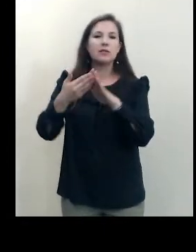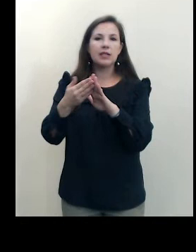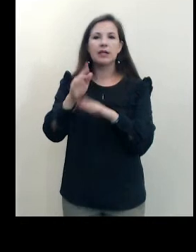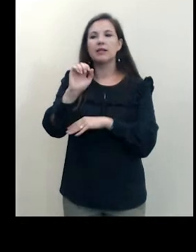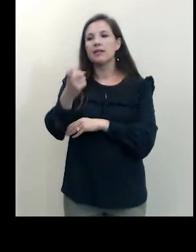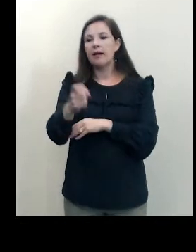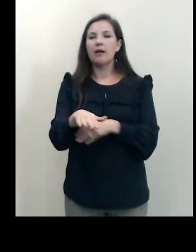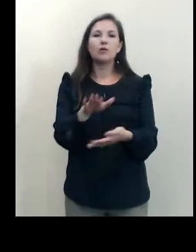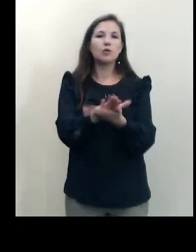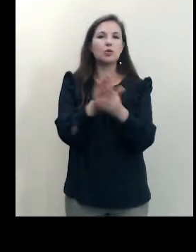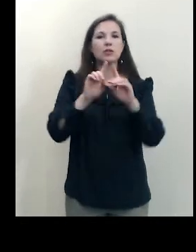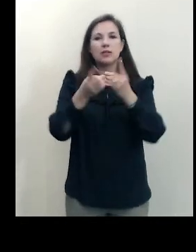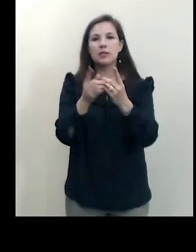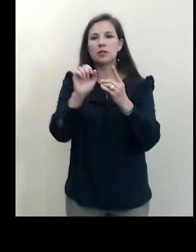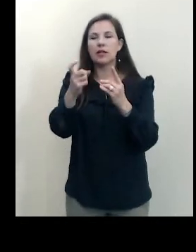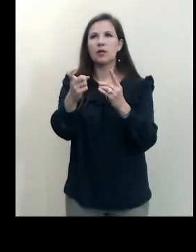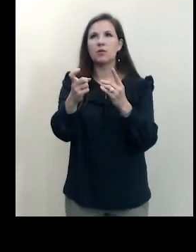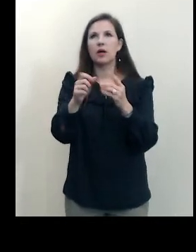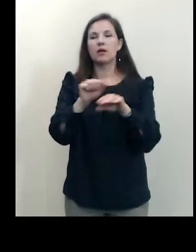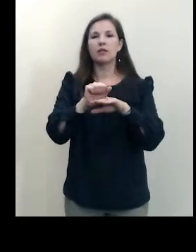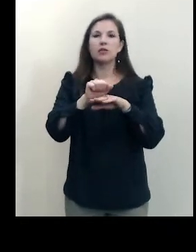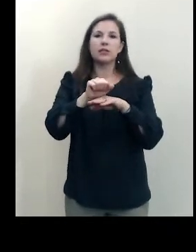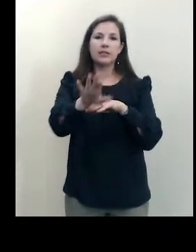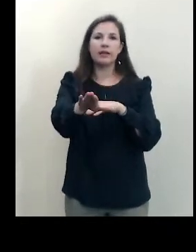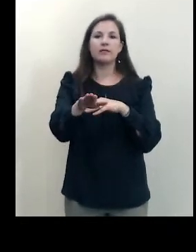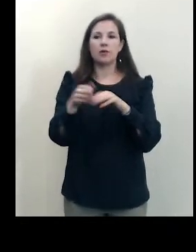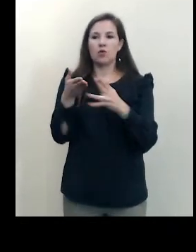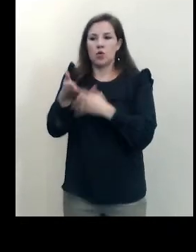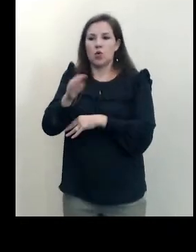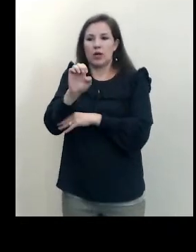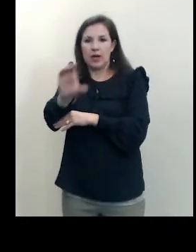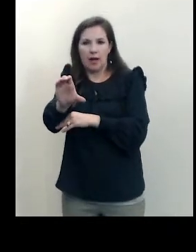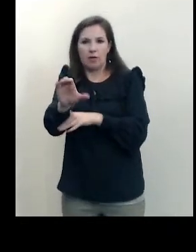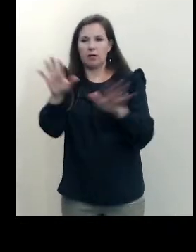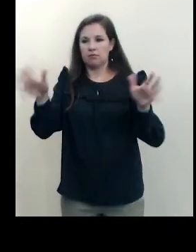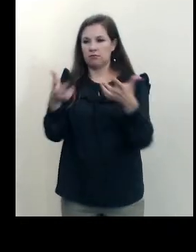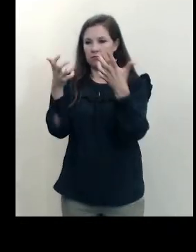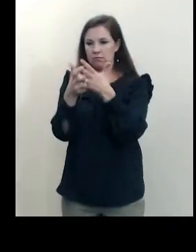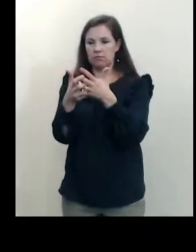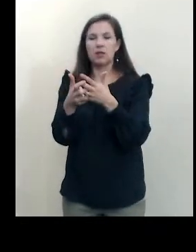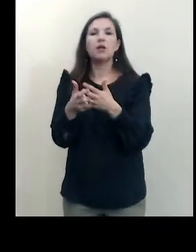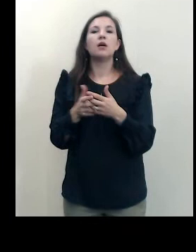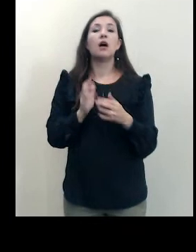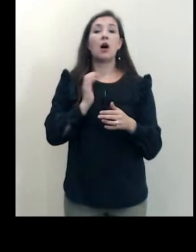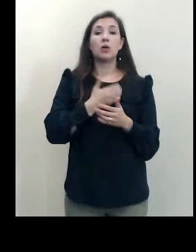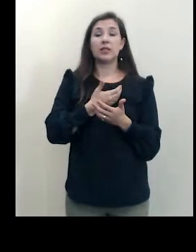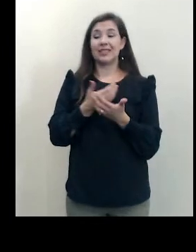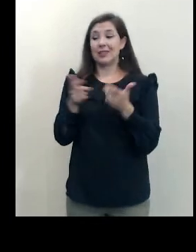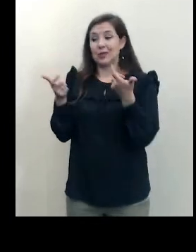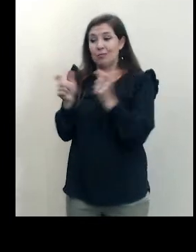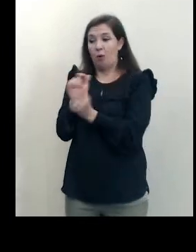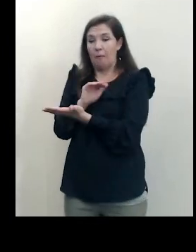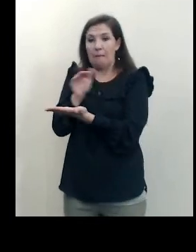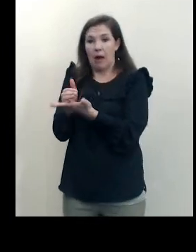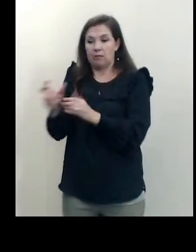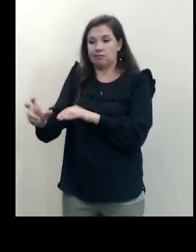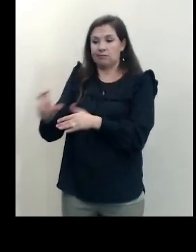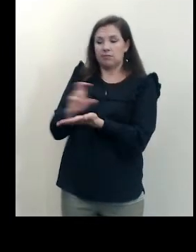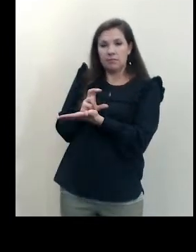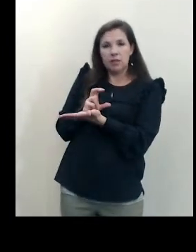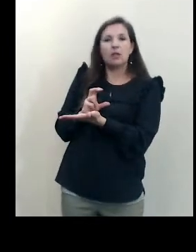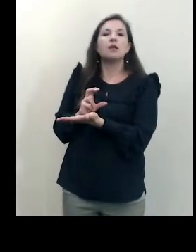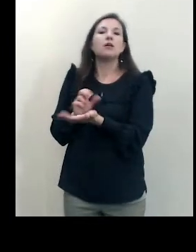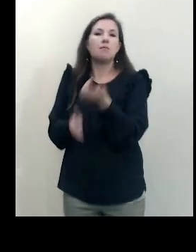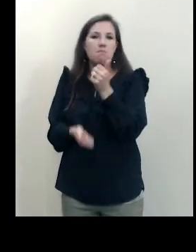their school district taxes. Actually, they're sent out often by Erie County combined. Ours is the smallest component of most property